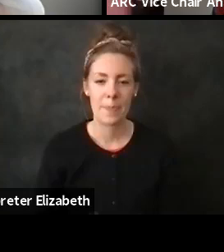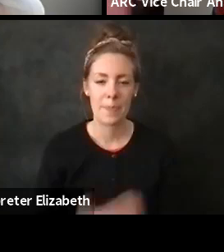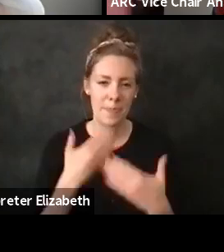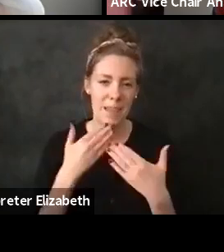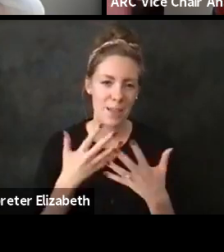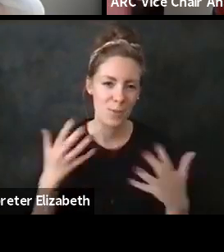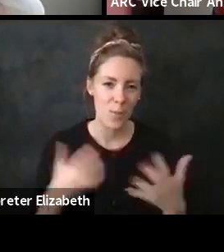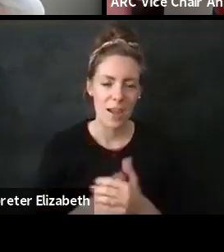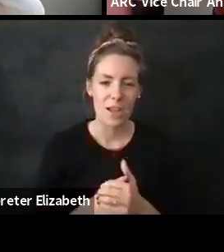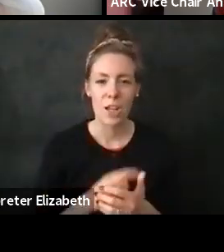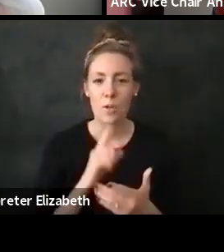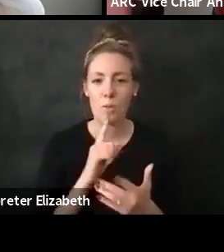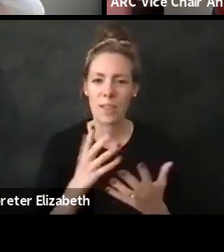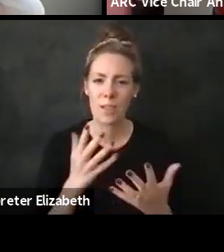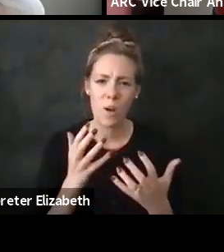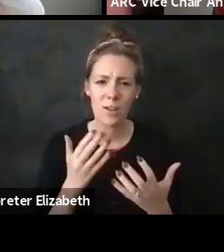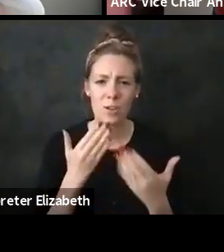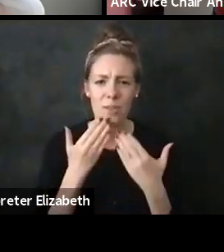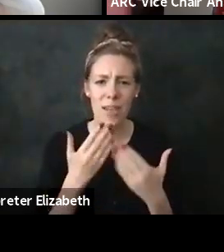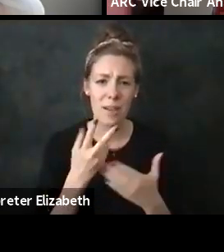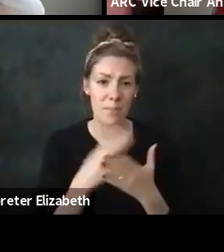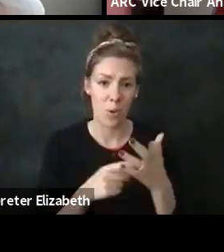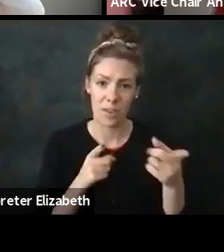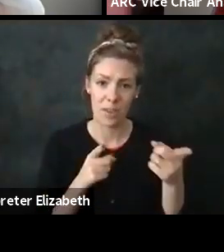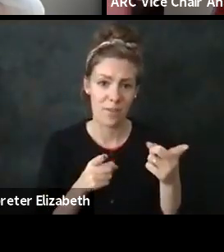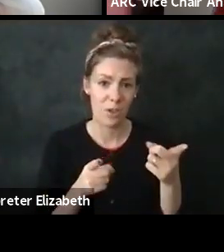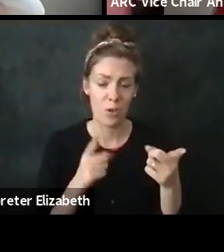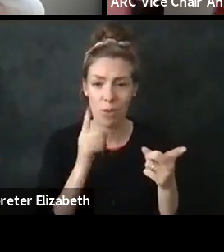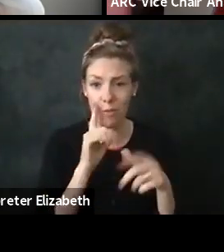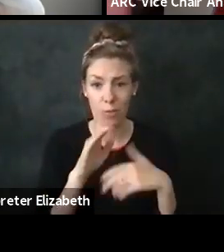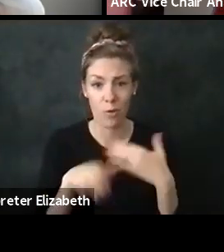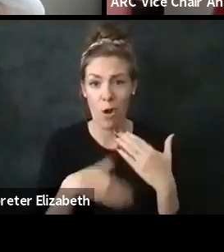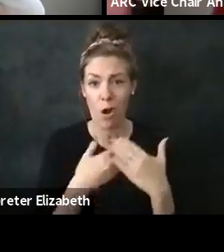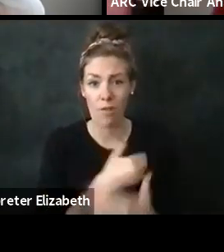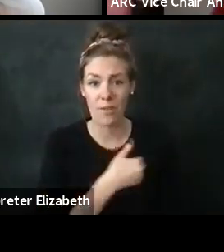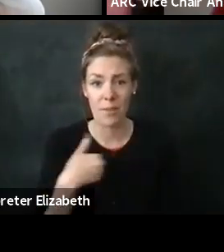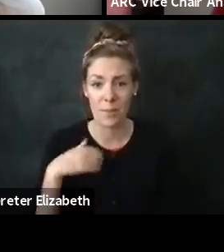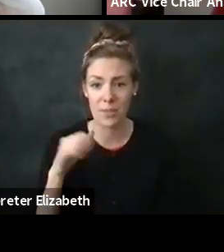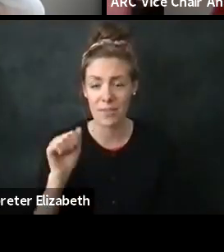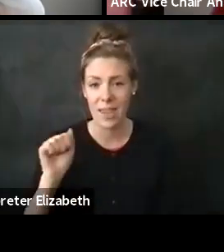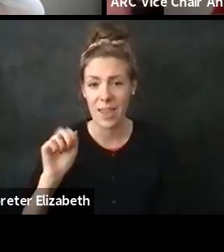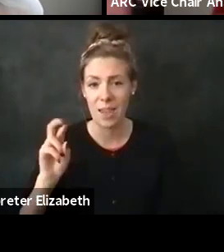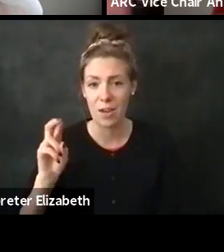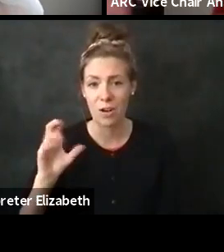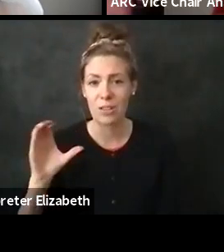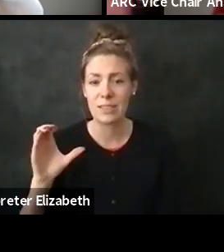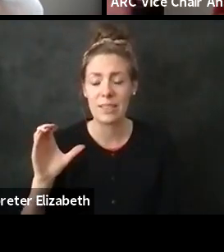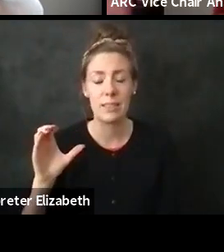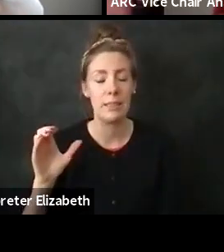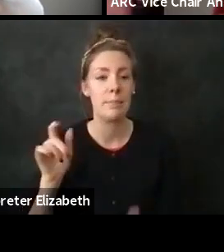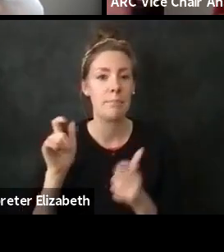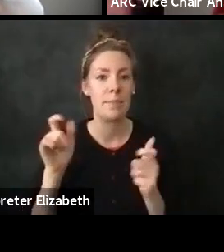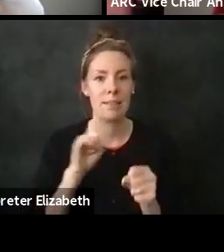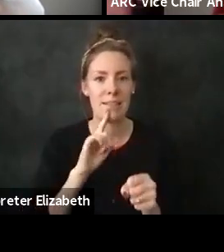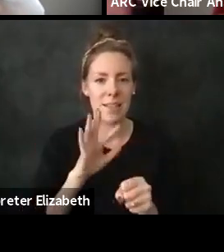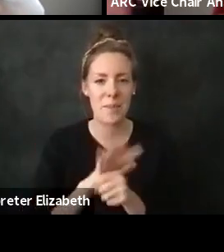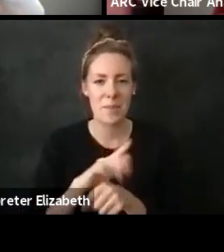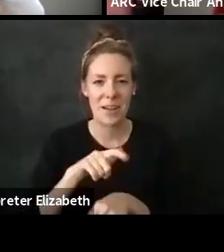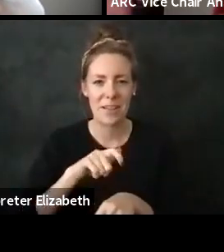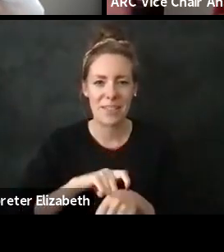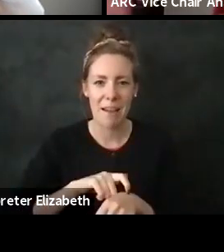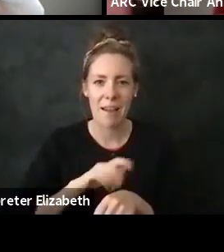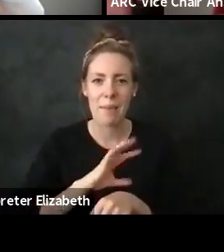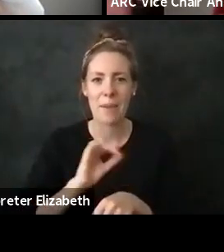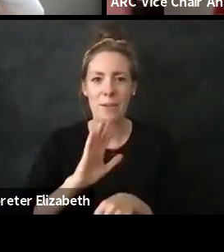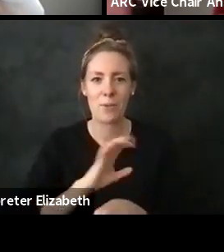I really want to thank both of you for stepping forward and for really all of the members of the ARC for their service. I know this is a big commitment of time and